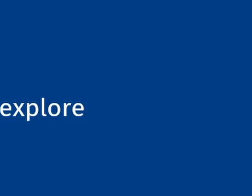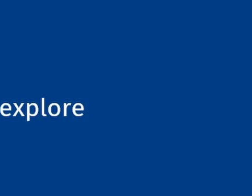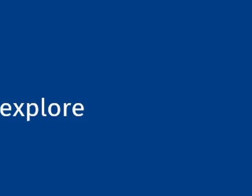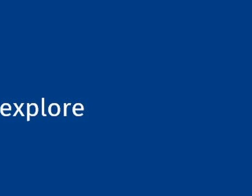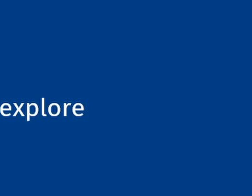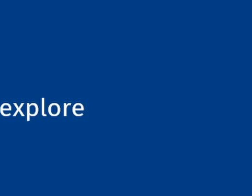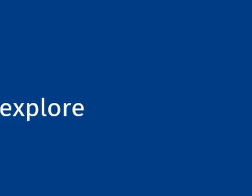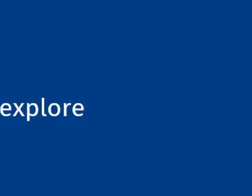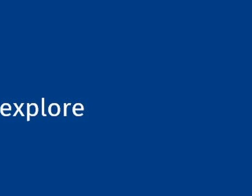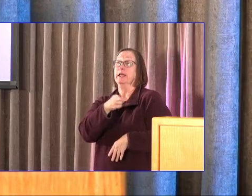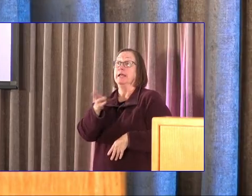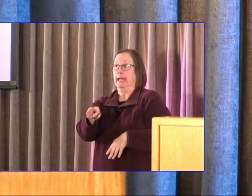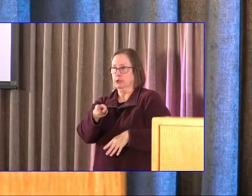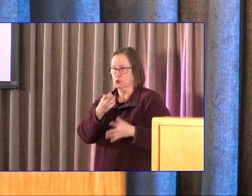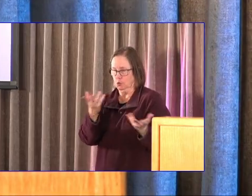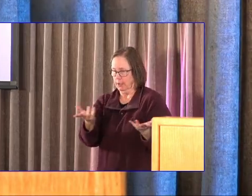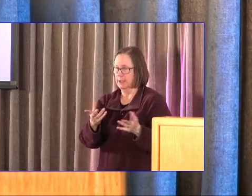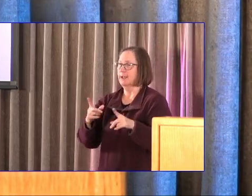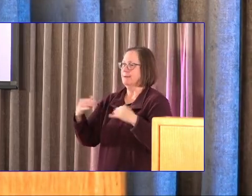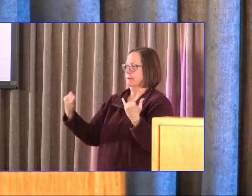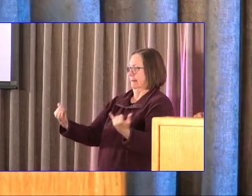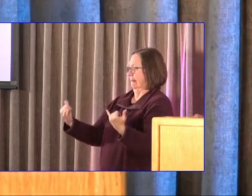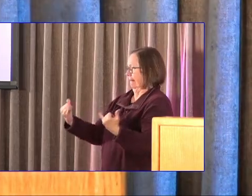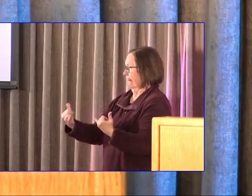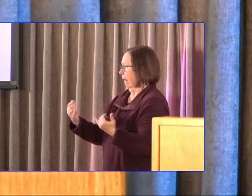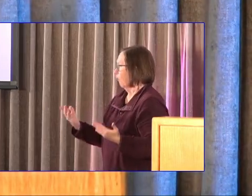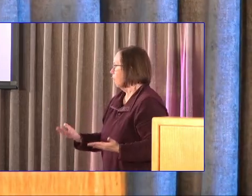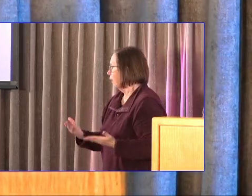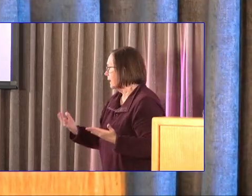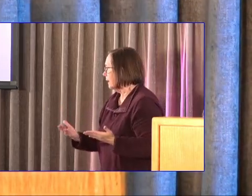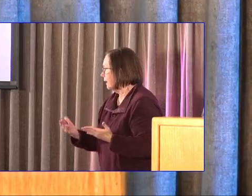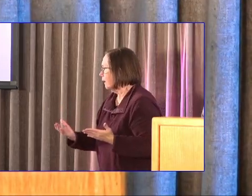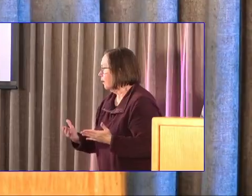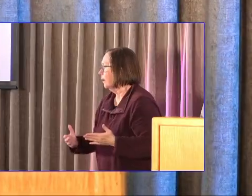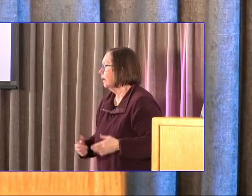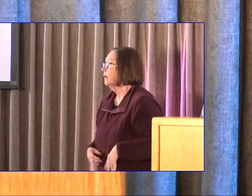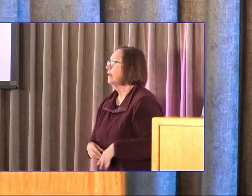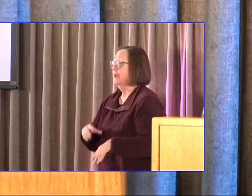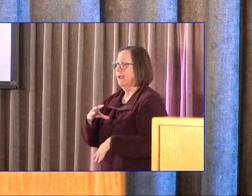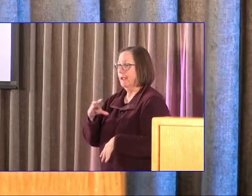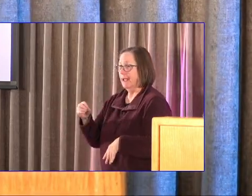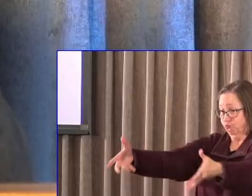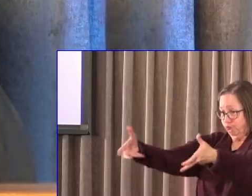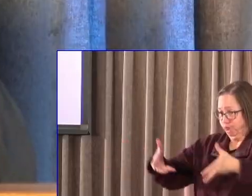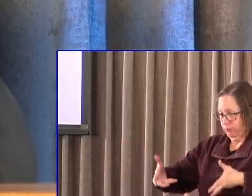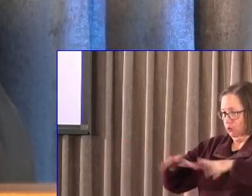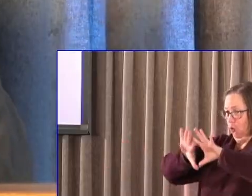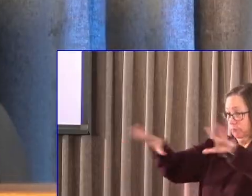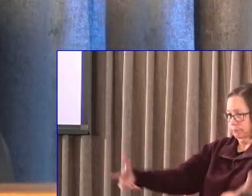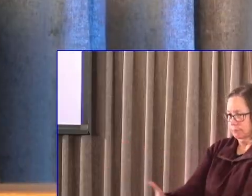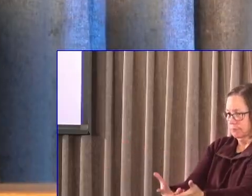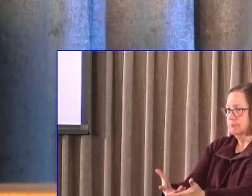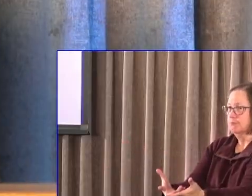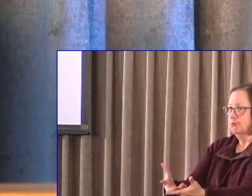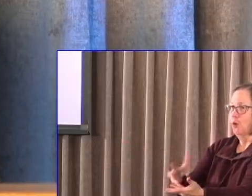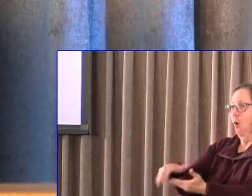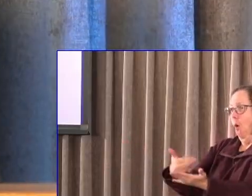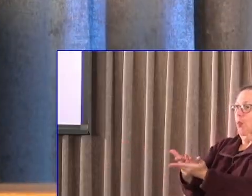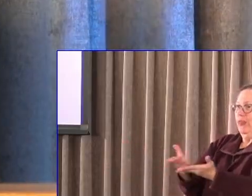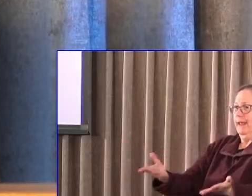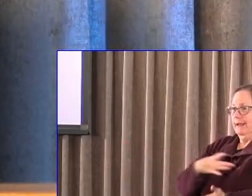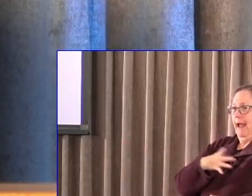here at Western. Even more so, drilling down what it means for us within our particular unit. We have to be true and honest with